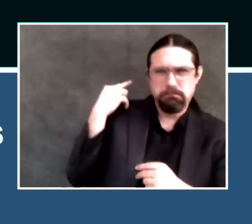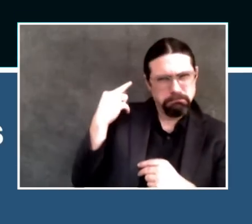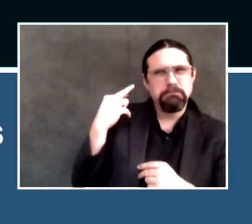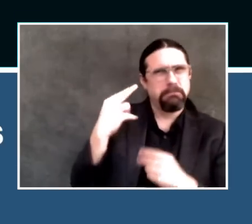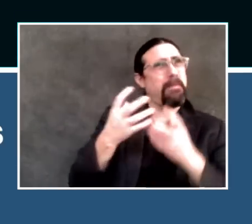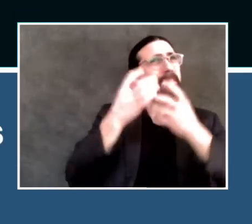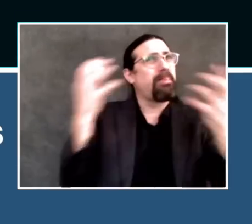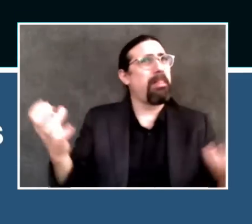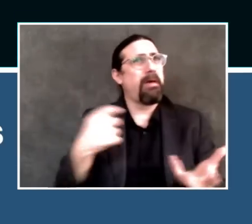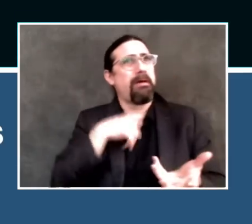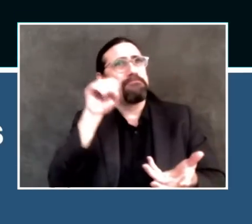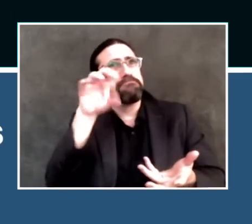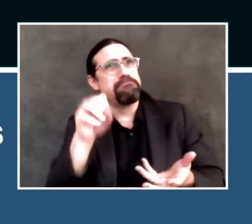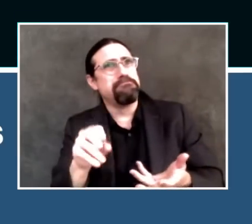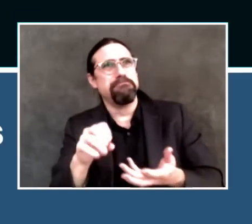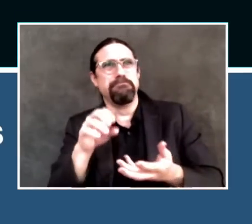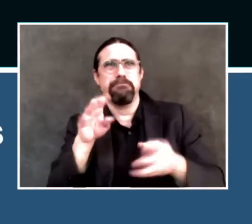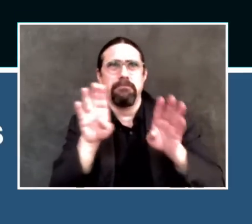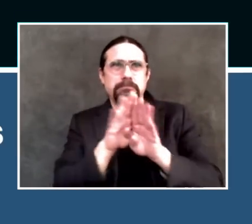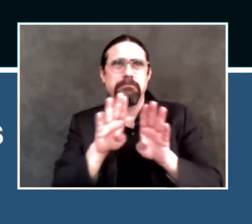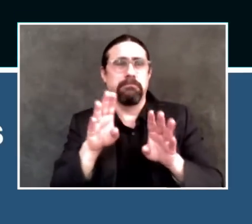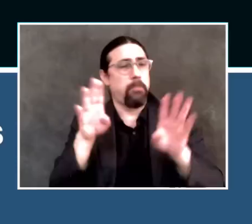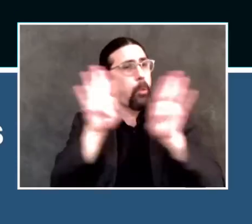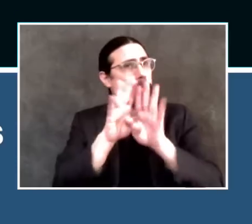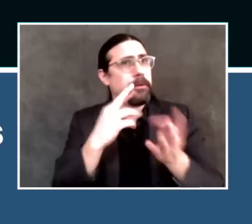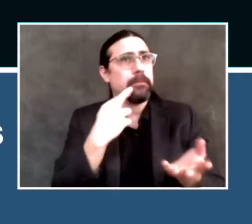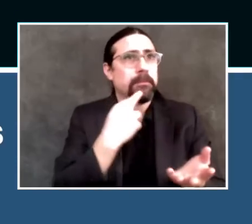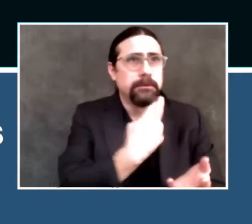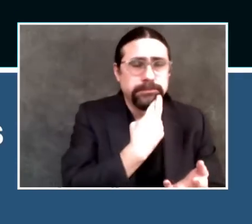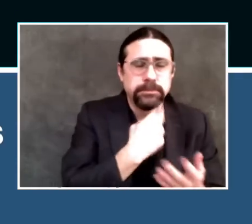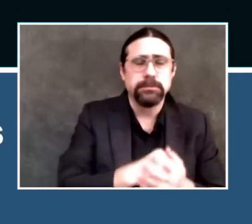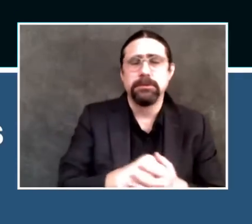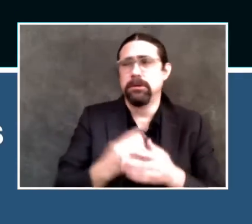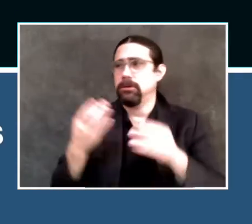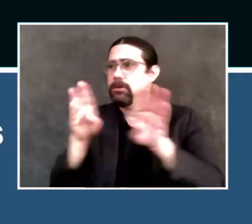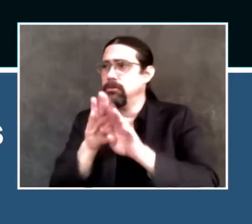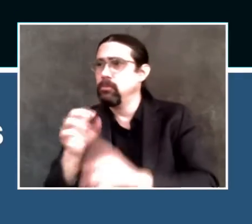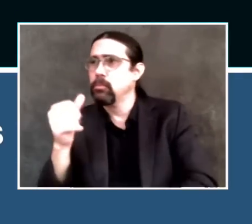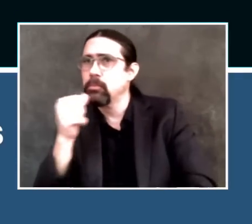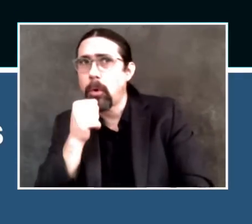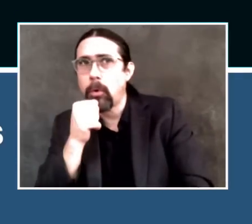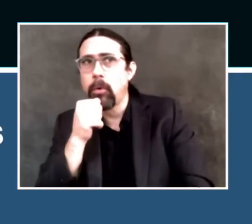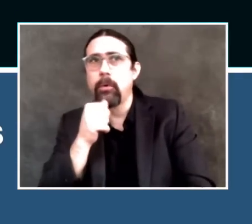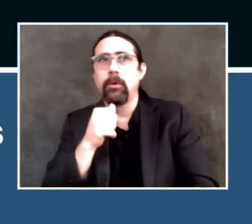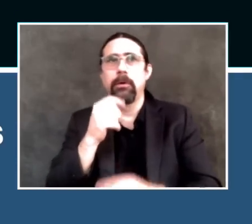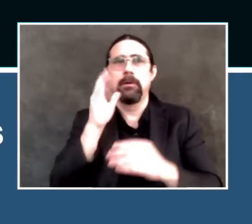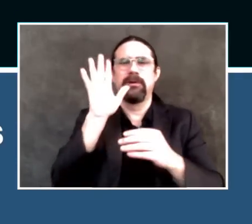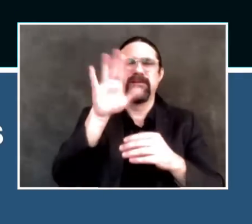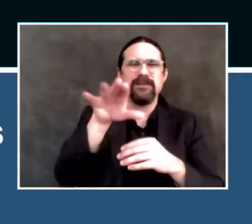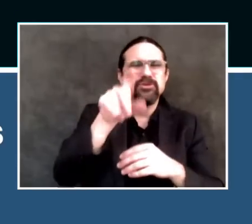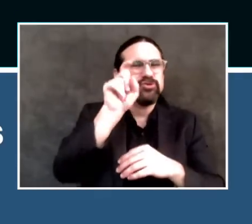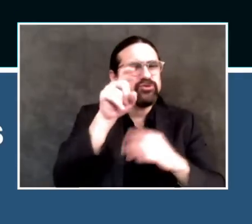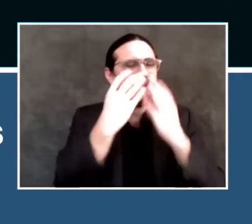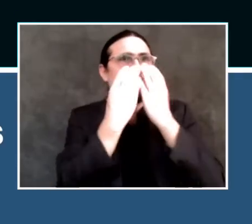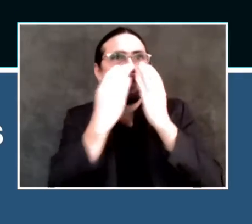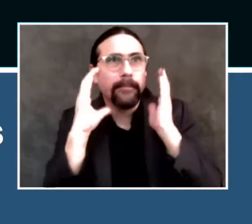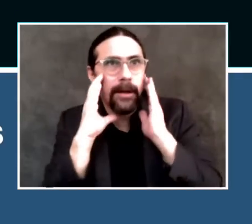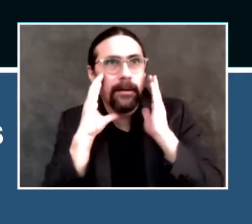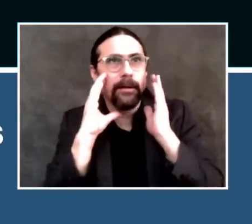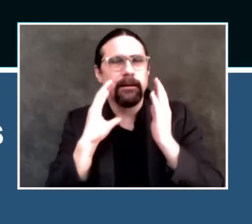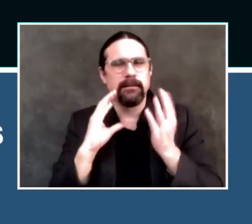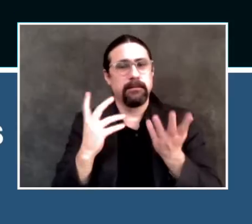face coverings in public, 6-foot separation, social distancing, closed things like schools and